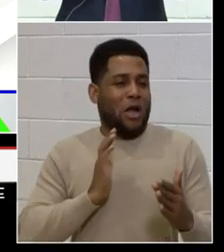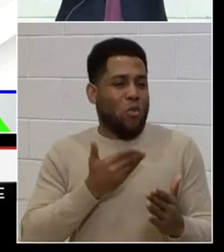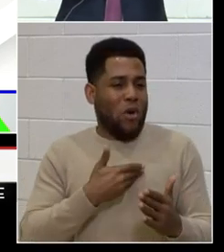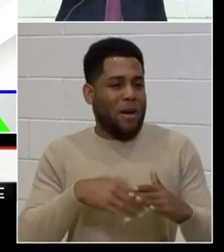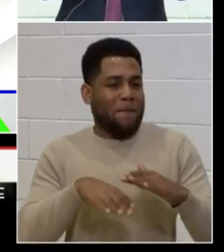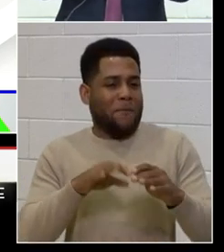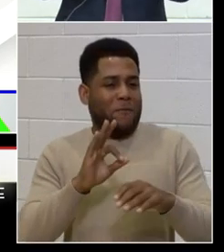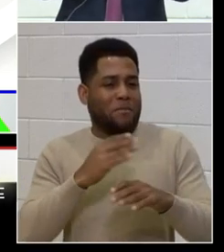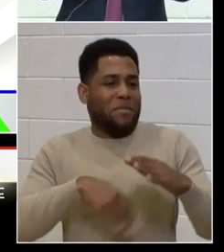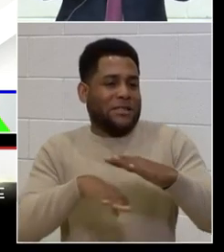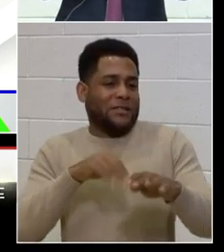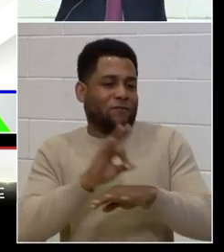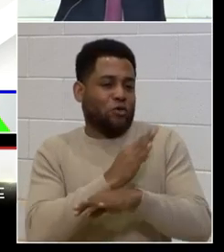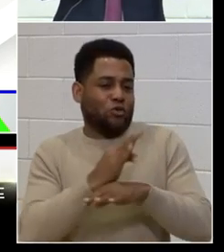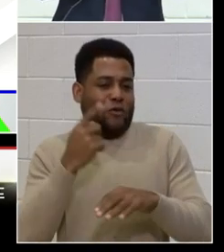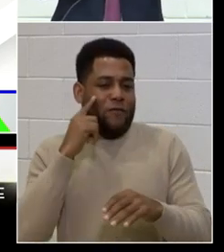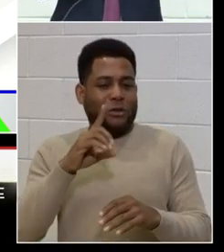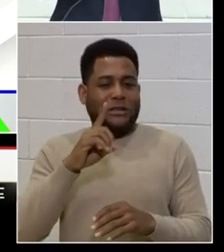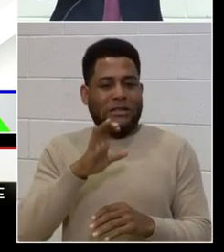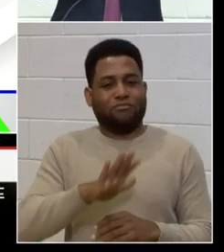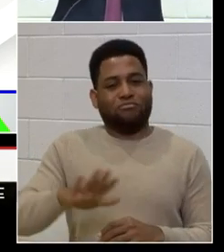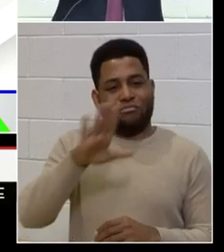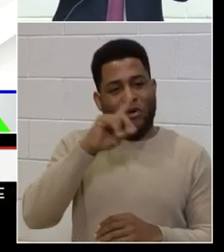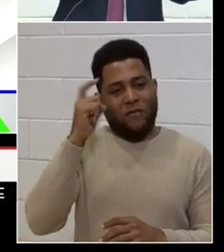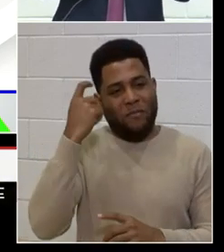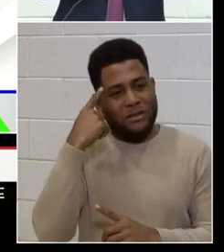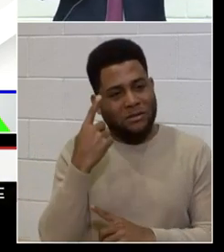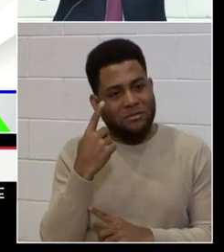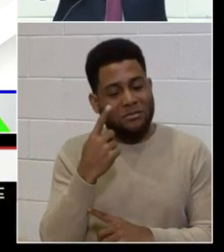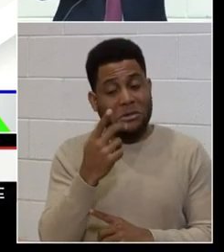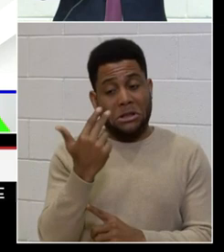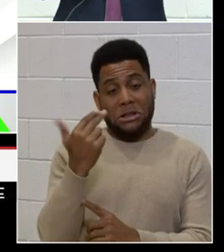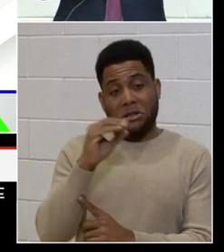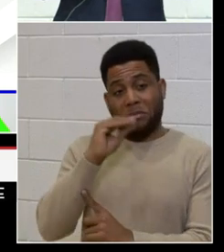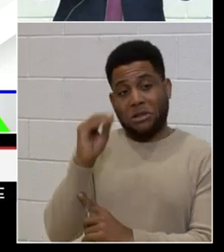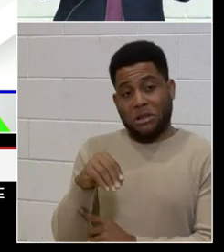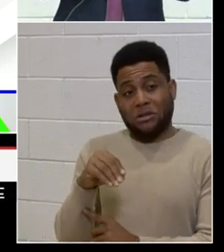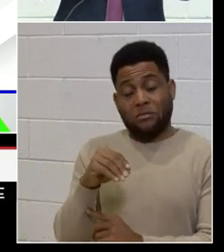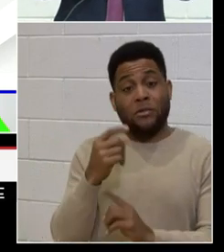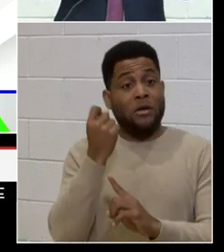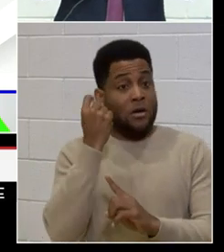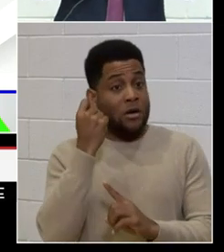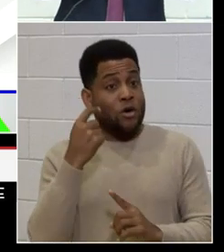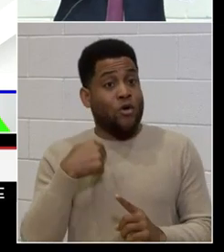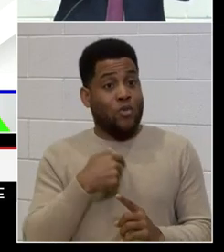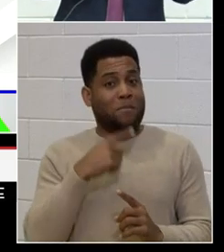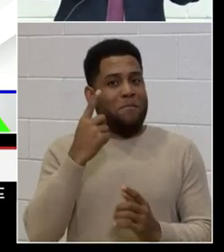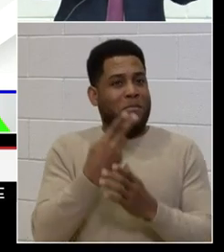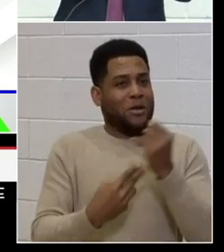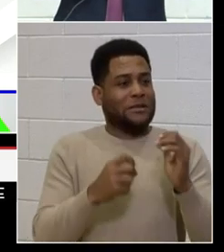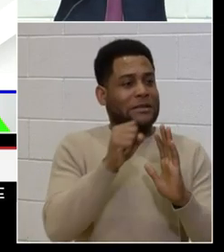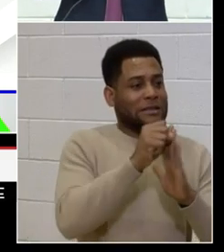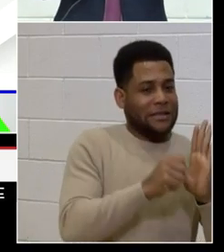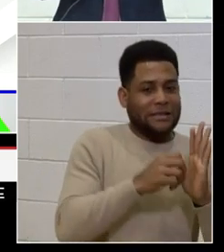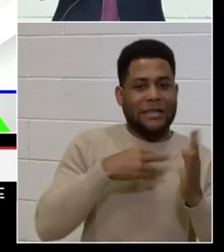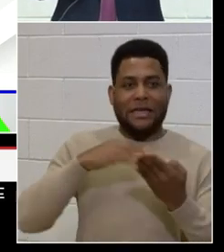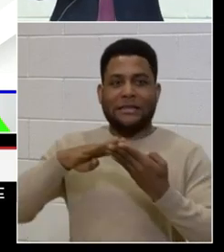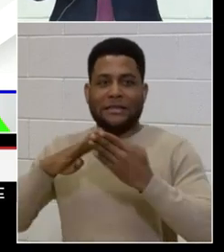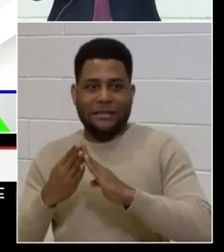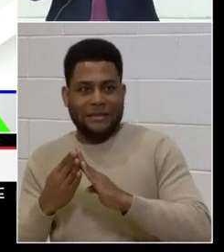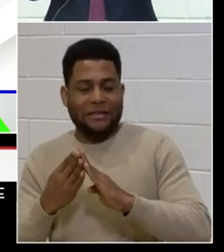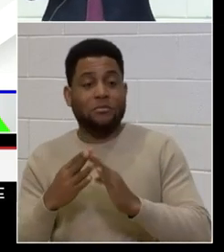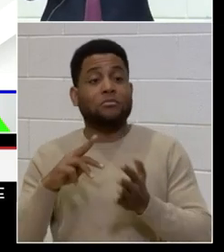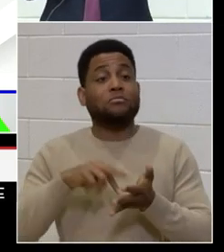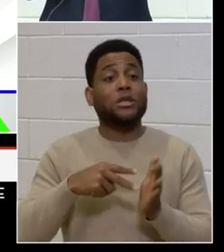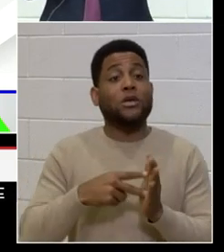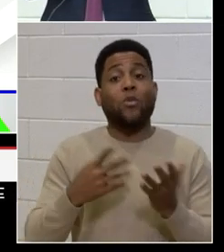amount, 13%, because as a city, we are a city and a state, so we have both the obligations of a municipality and the obligations of a